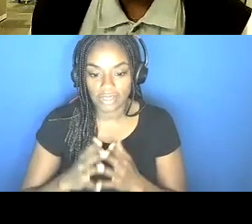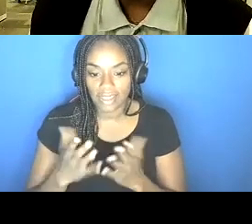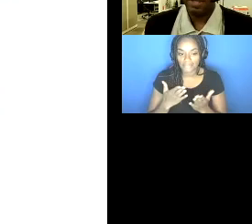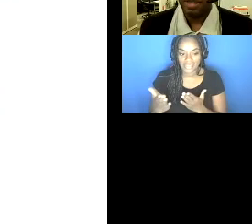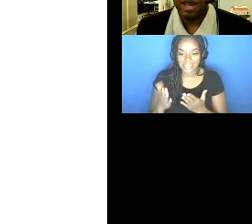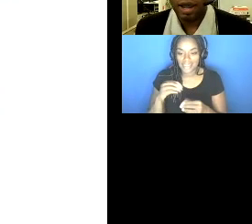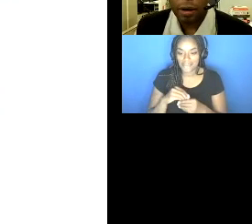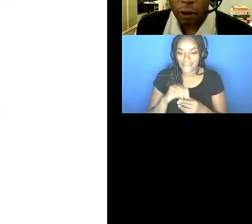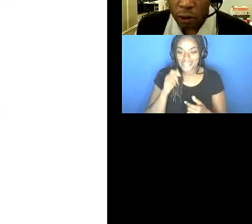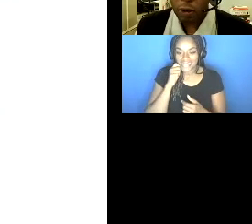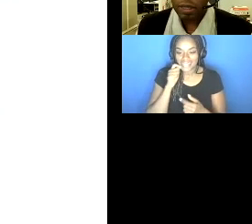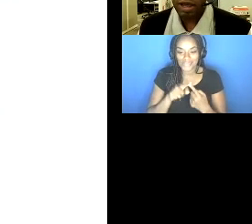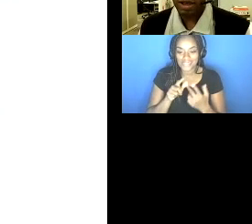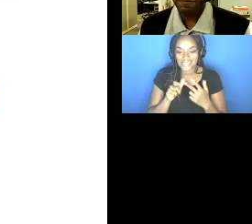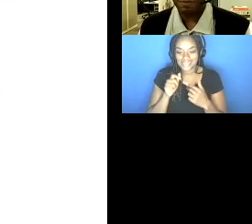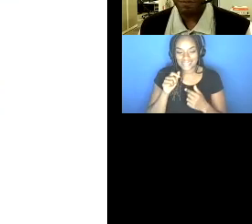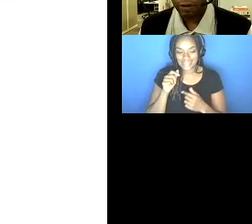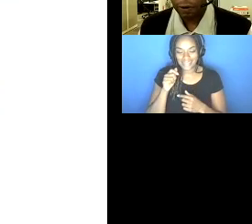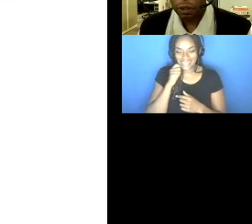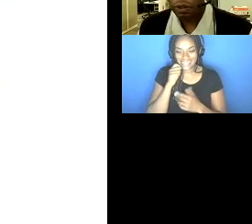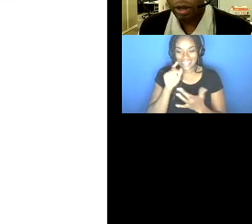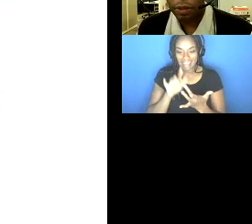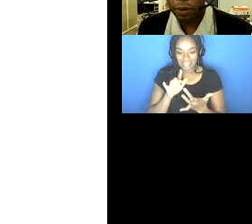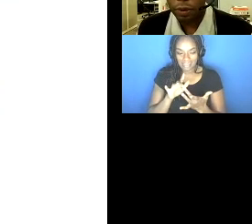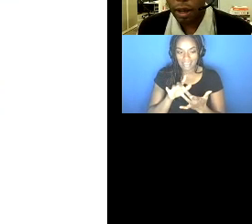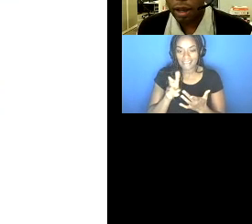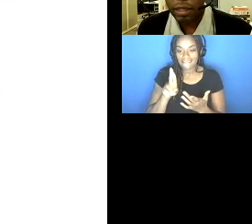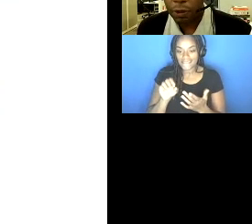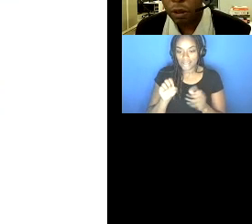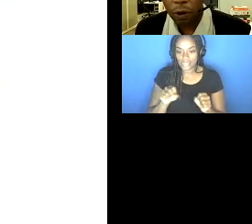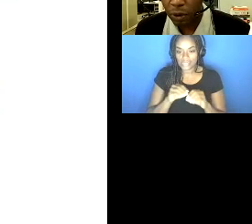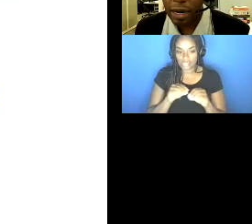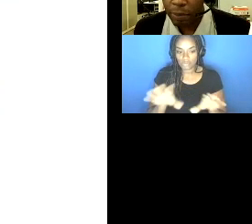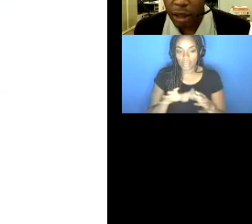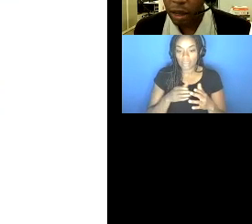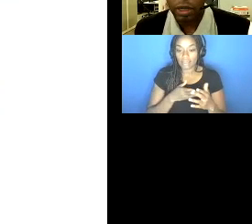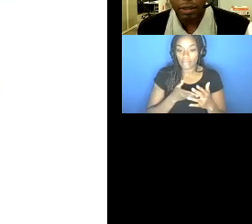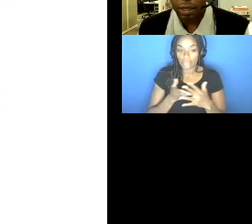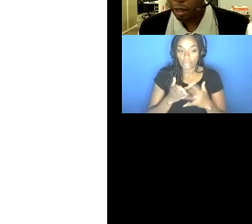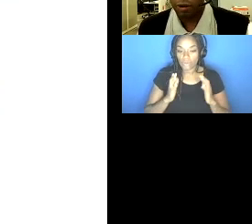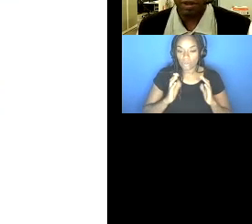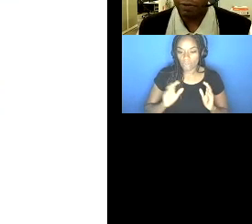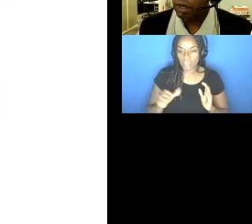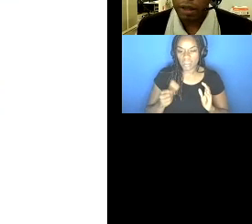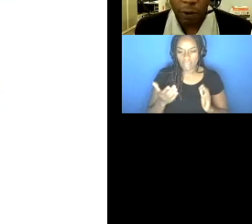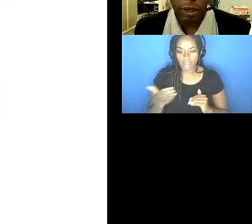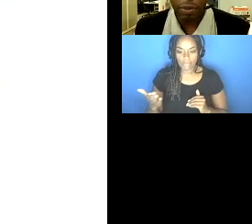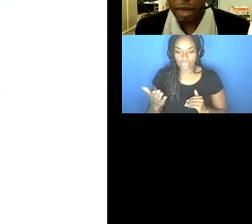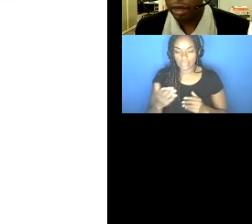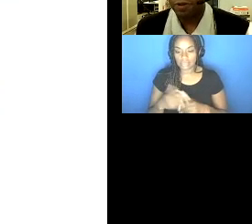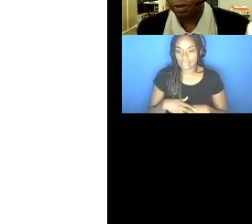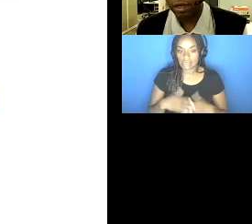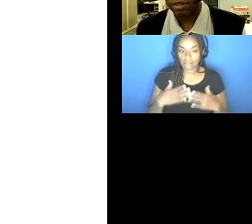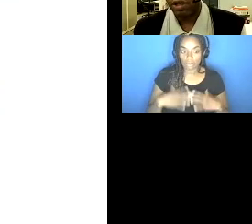Um, uh, also, um, the virus can spread through, contact through clothing, inanimate objects, things that aren't aligned, clothing,